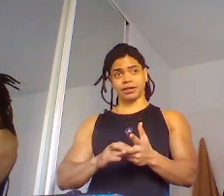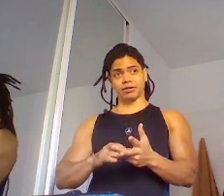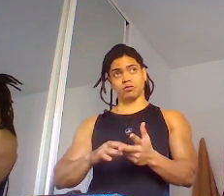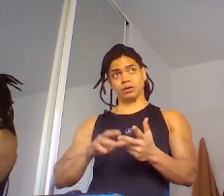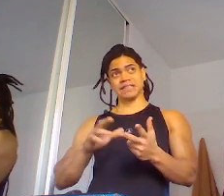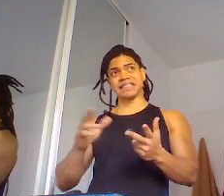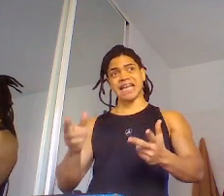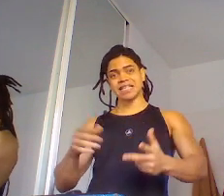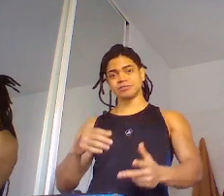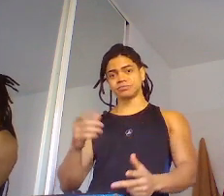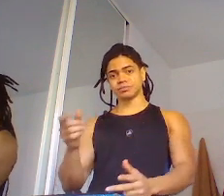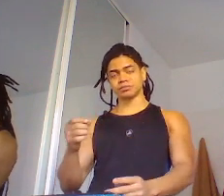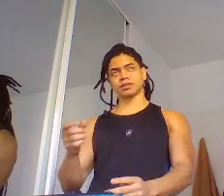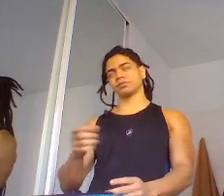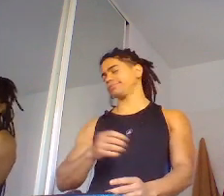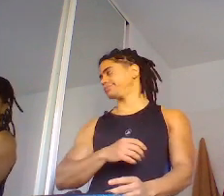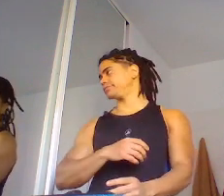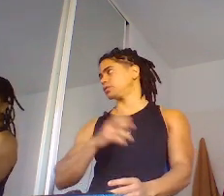sales or state,